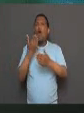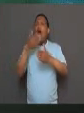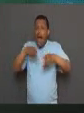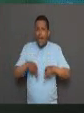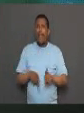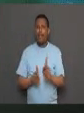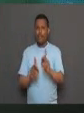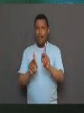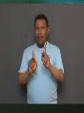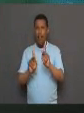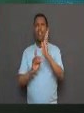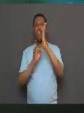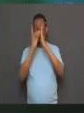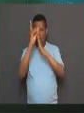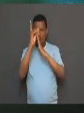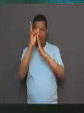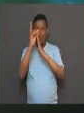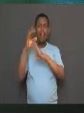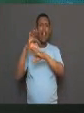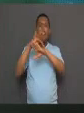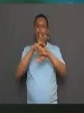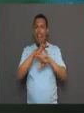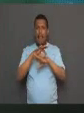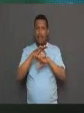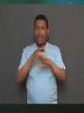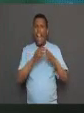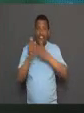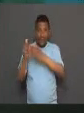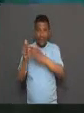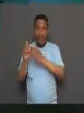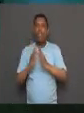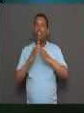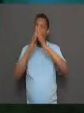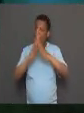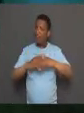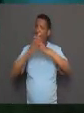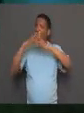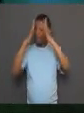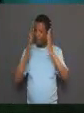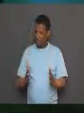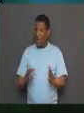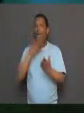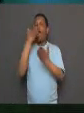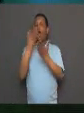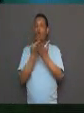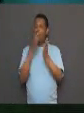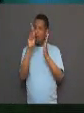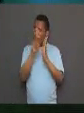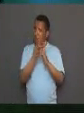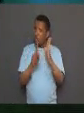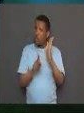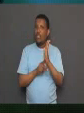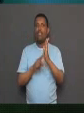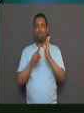Agricultural Development-Led Industrialization. An economic policy refers